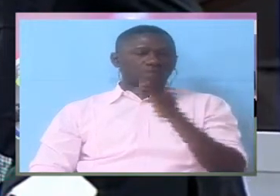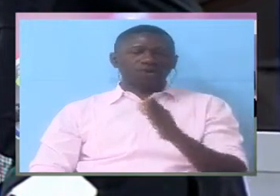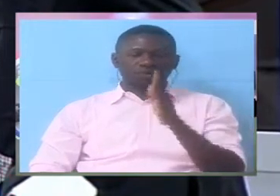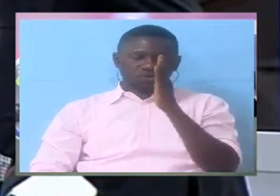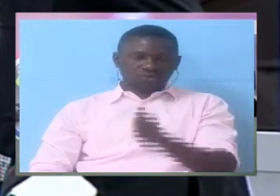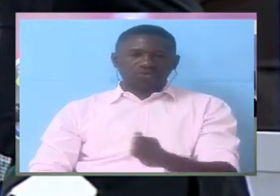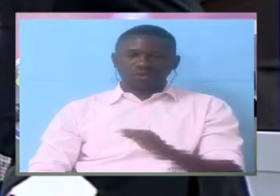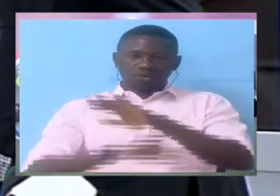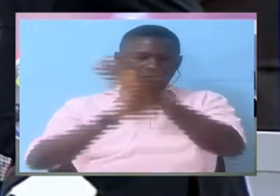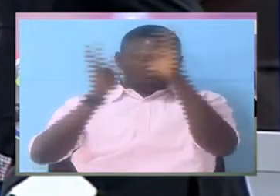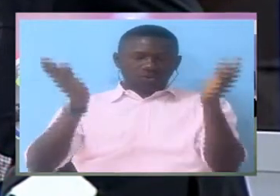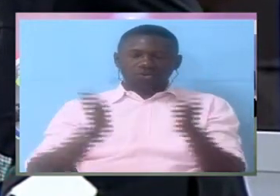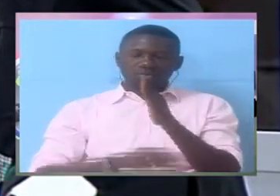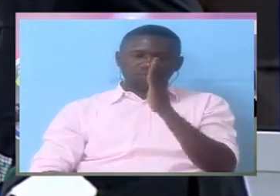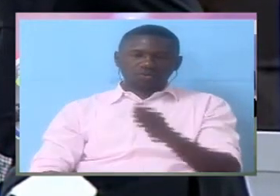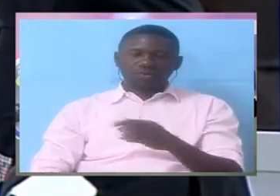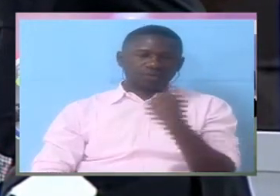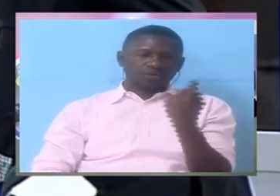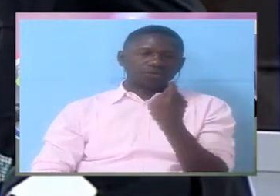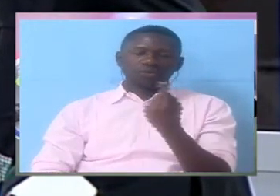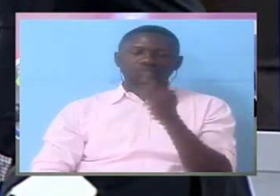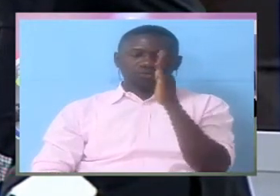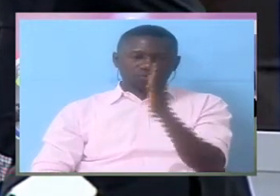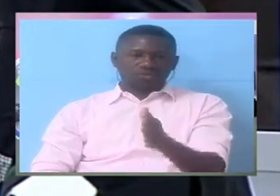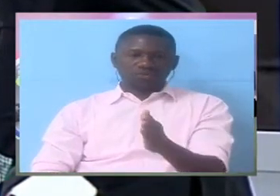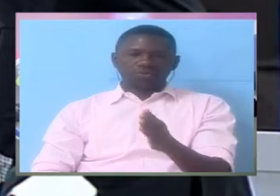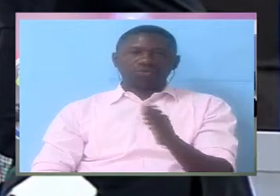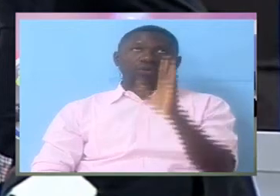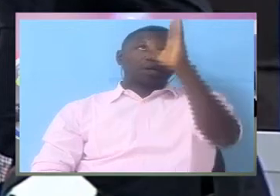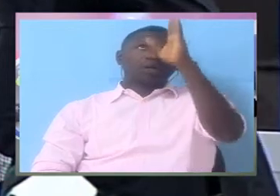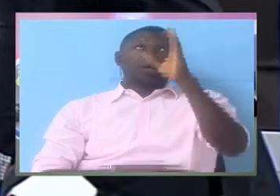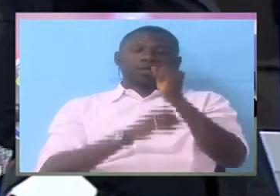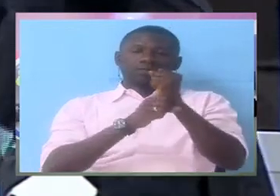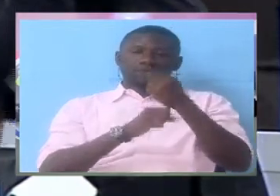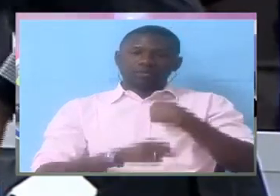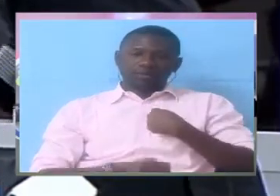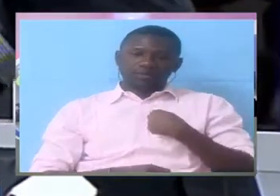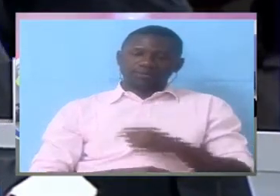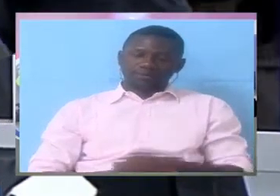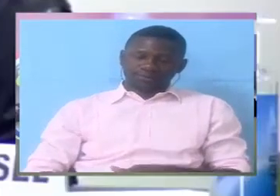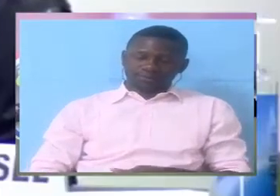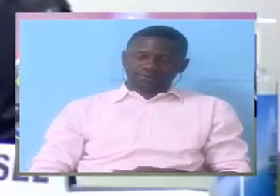whole truth. And nothing but the truth. And nothing but the truth. So help me God. So help me God.